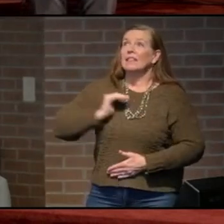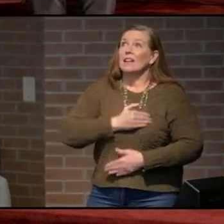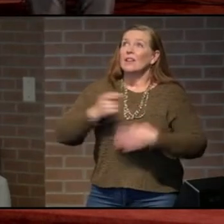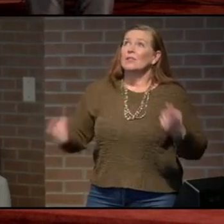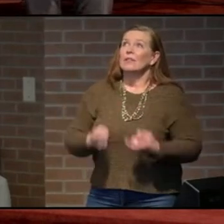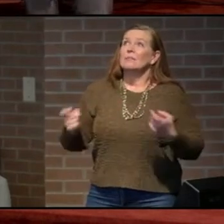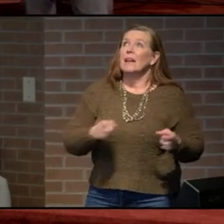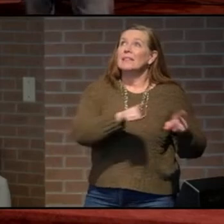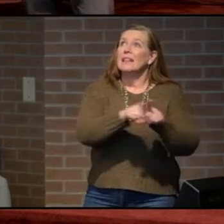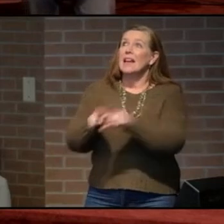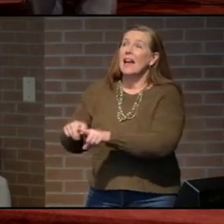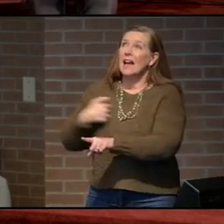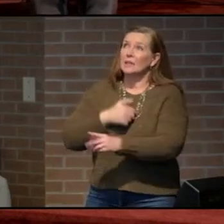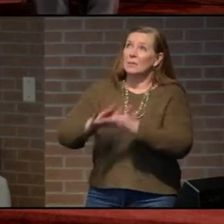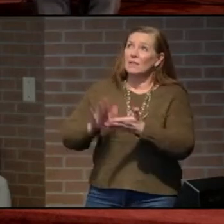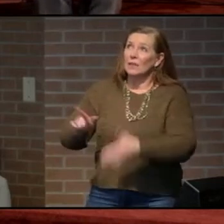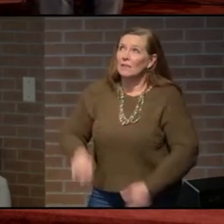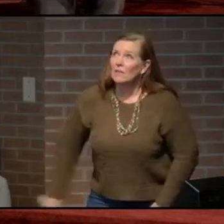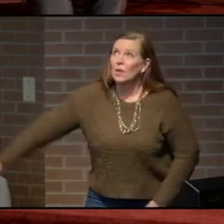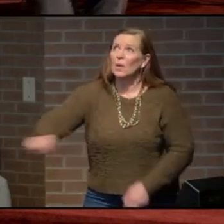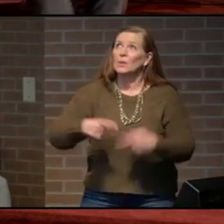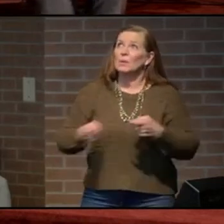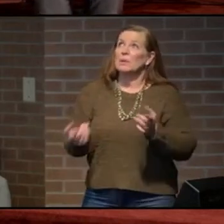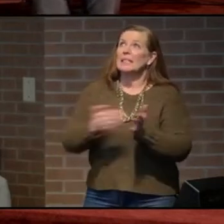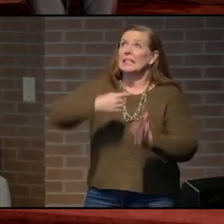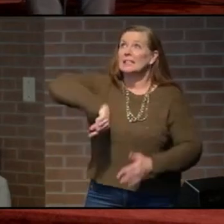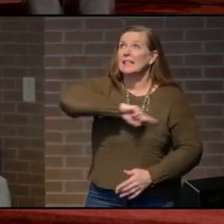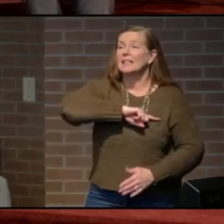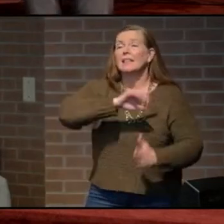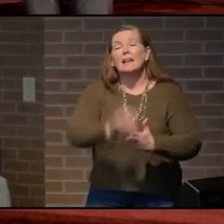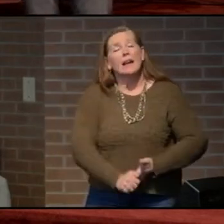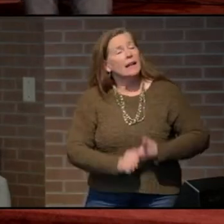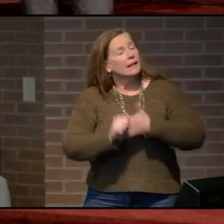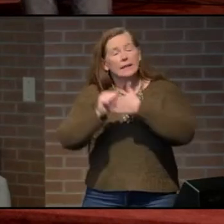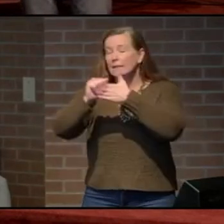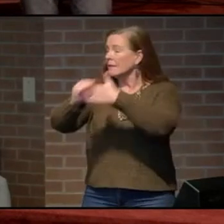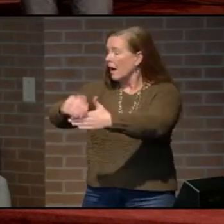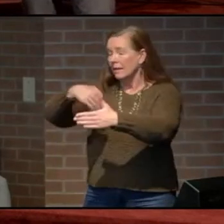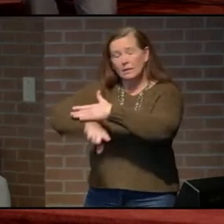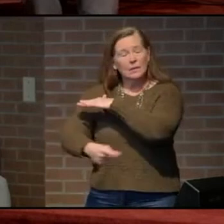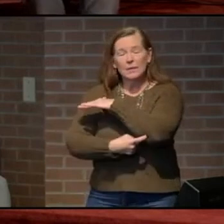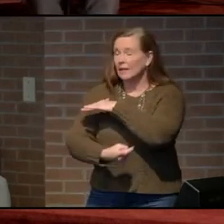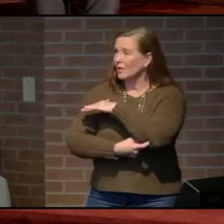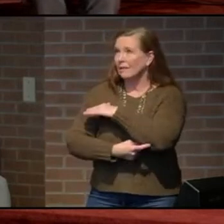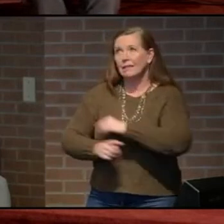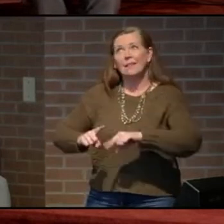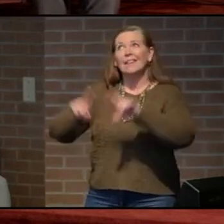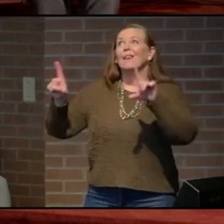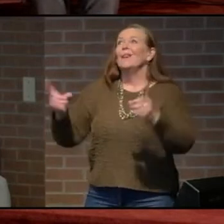trespasses, as we forgive those who trespass against us. And lead us not into